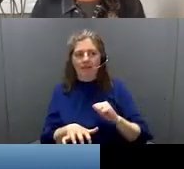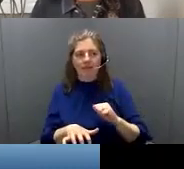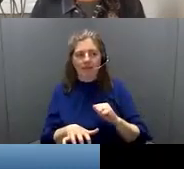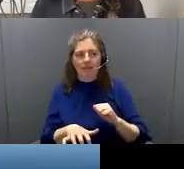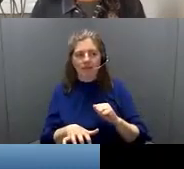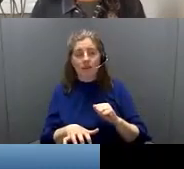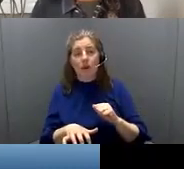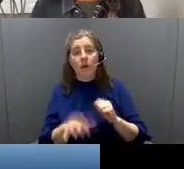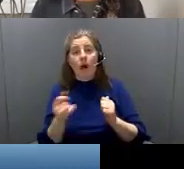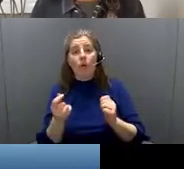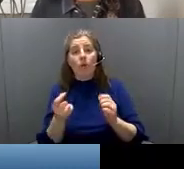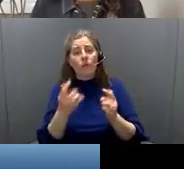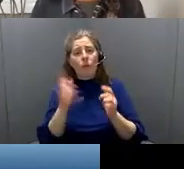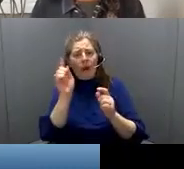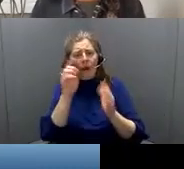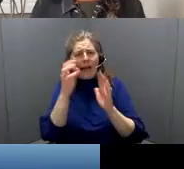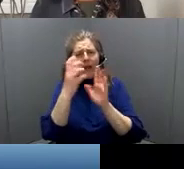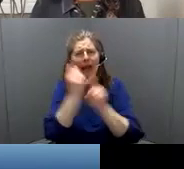doc.